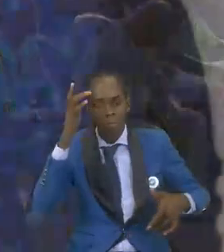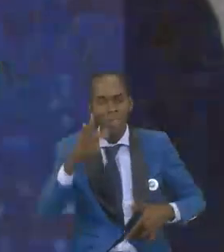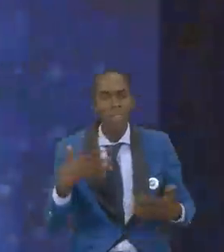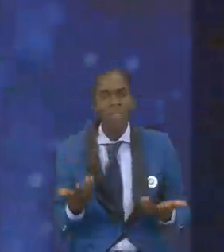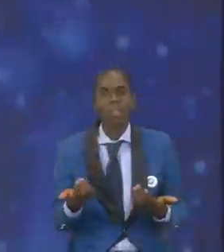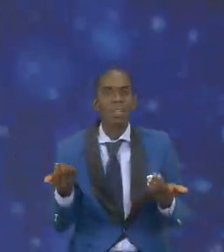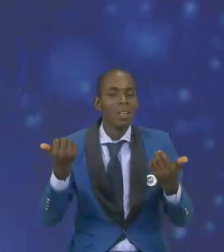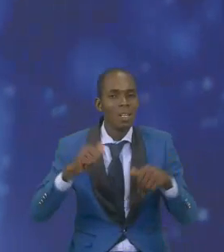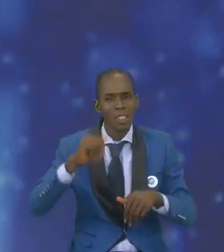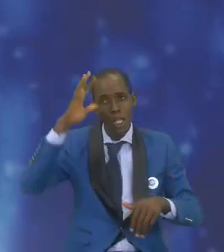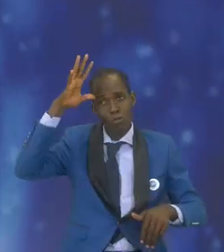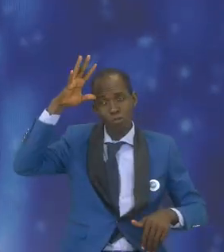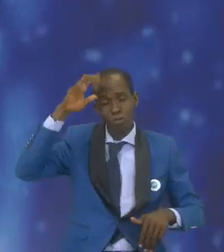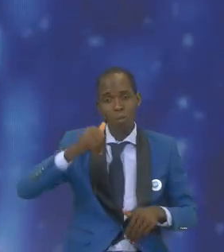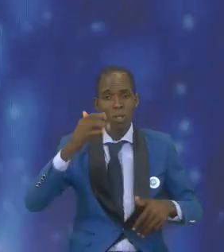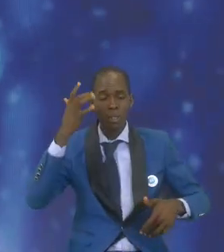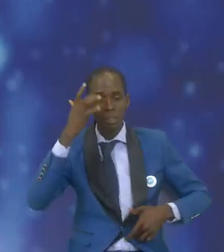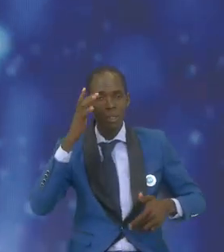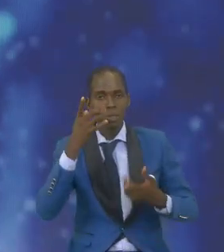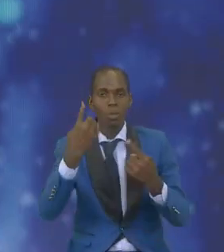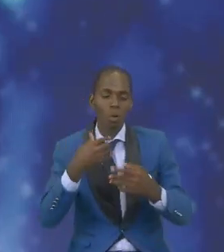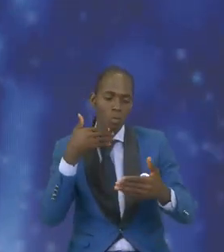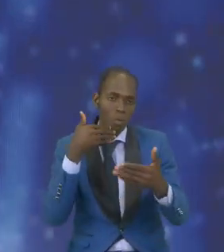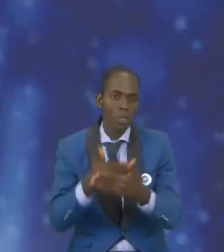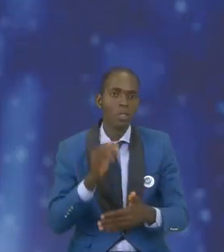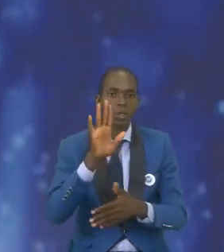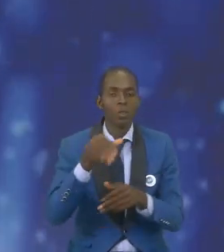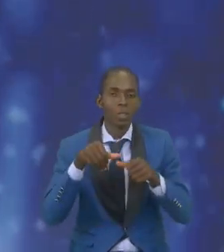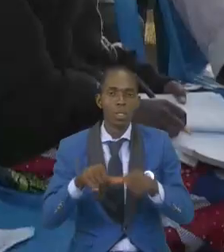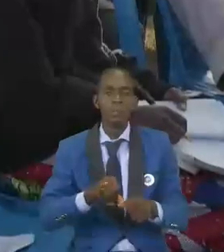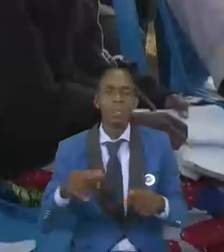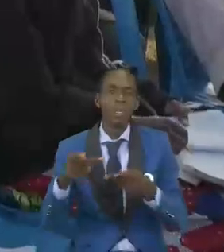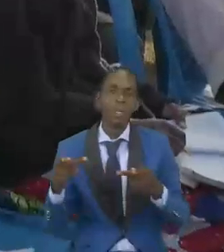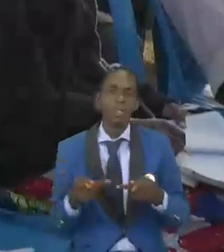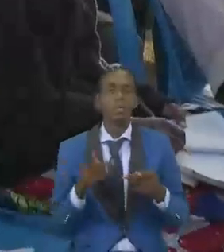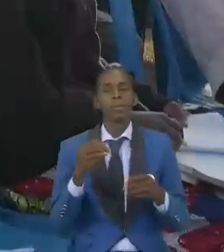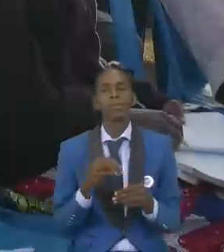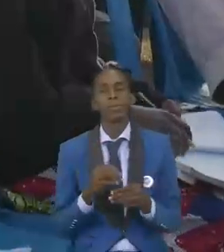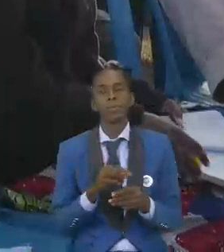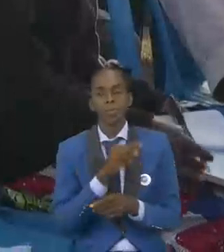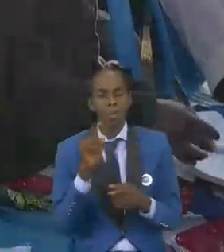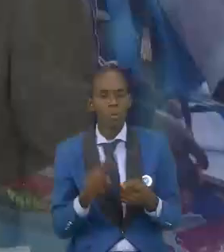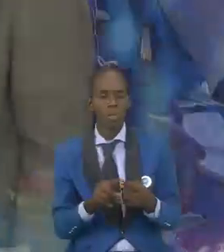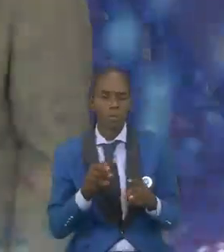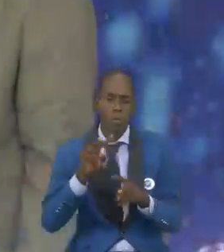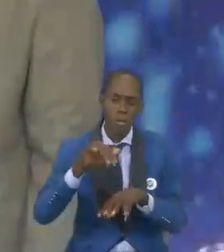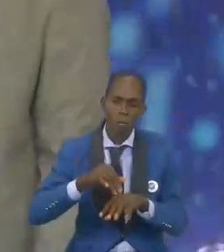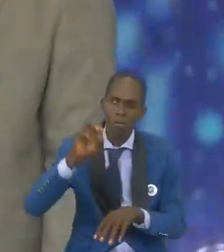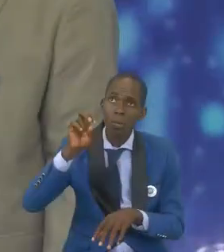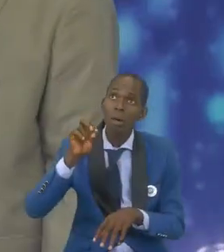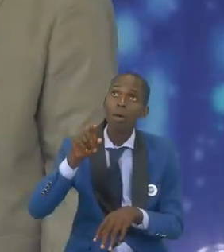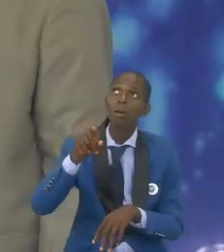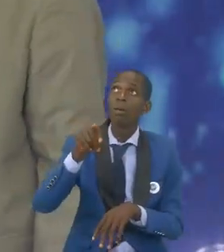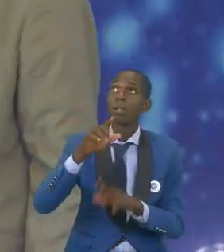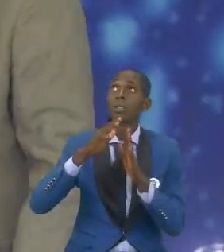any incurable thing come near thy dwelling. When they look at the door, they'll say, there's a child